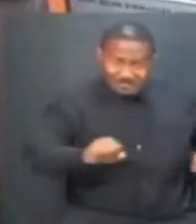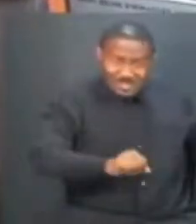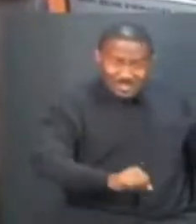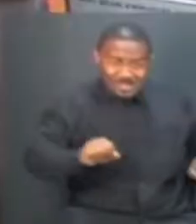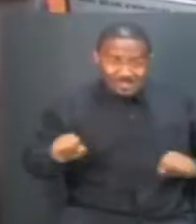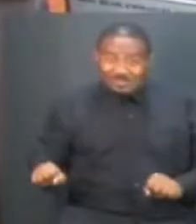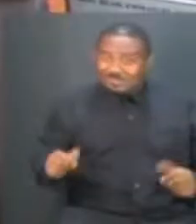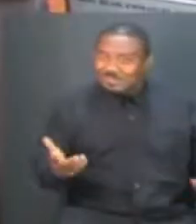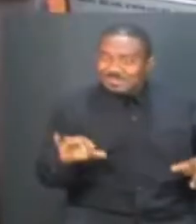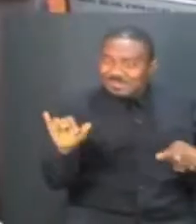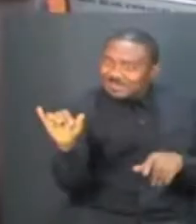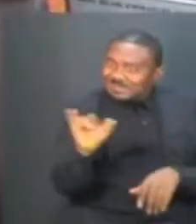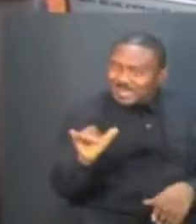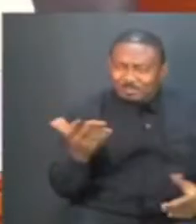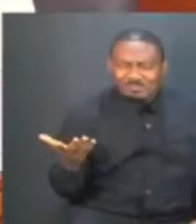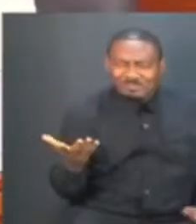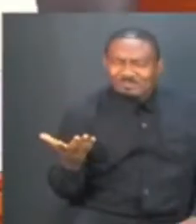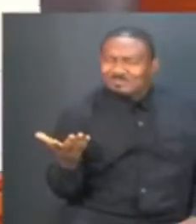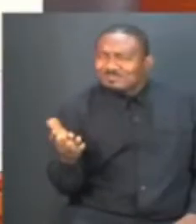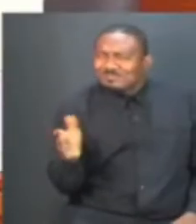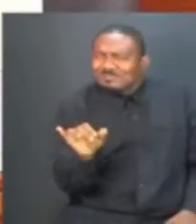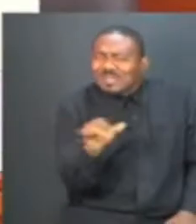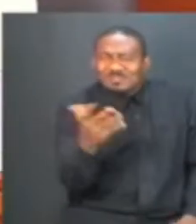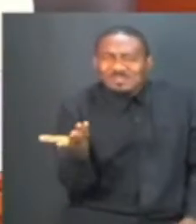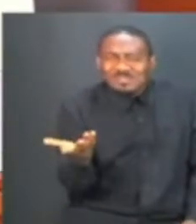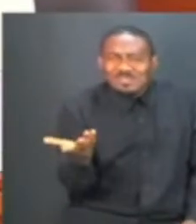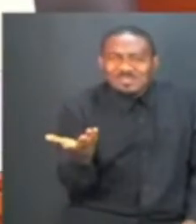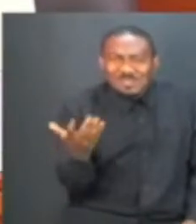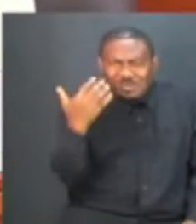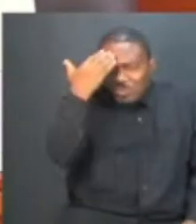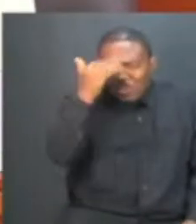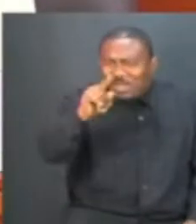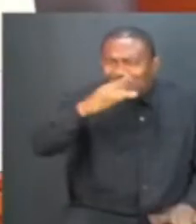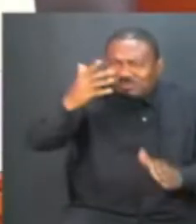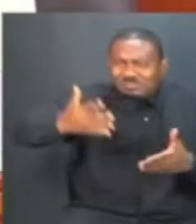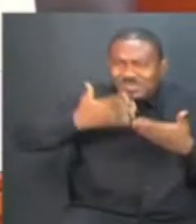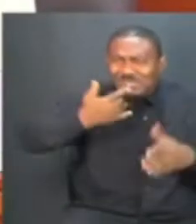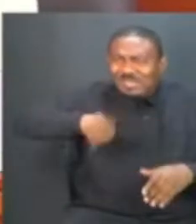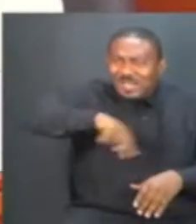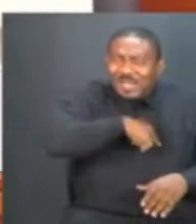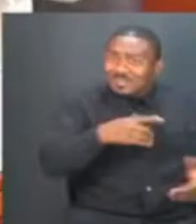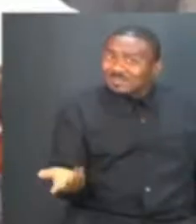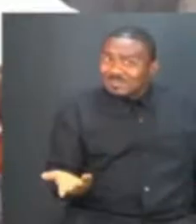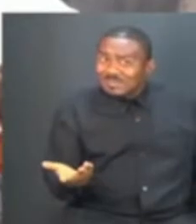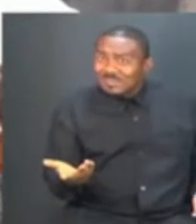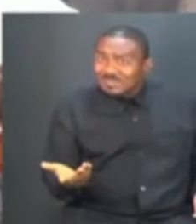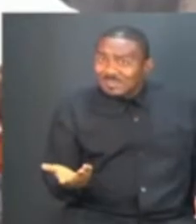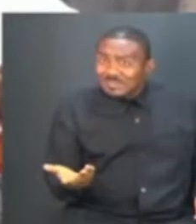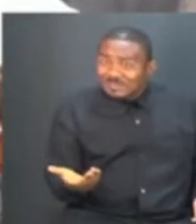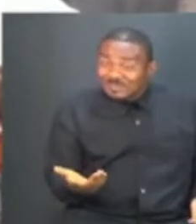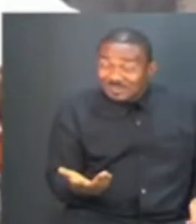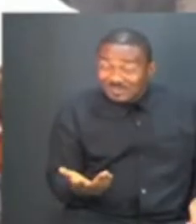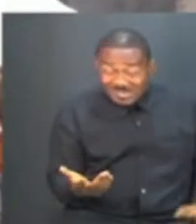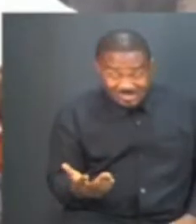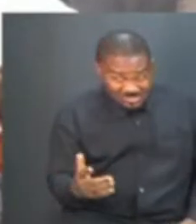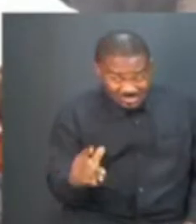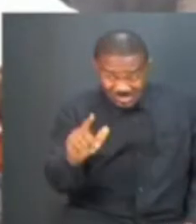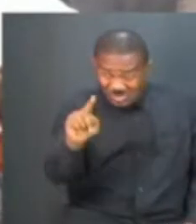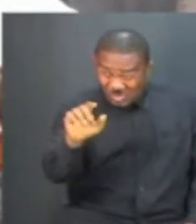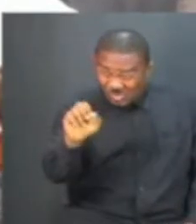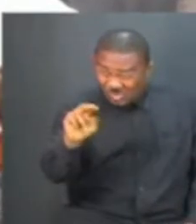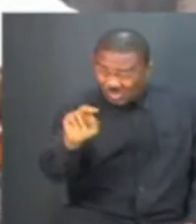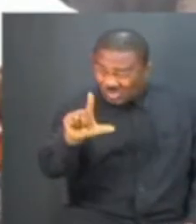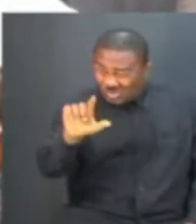it. And you are seeking to edge on us. From Tolong, your practice in